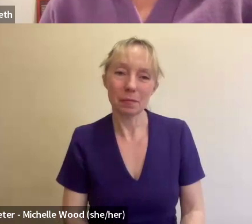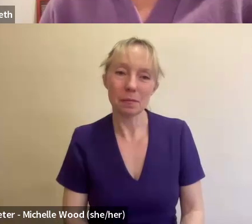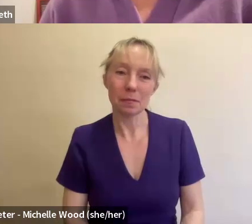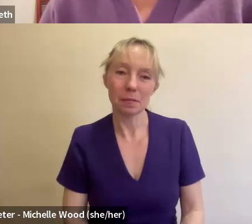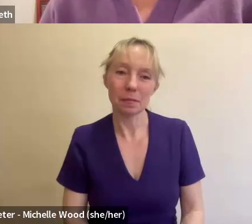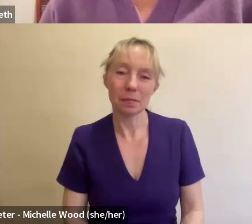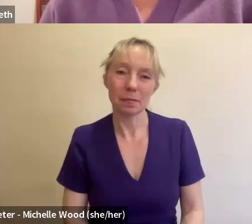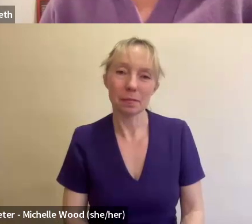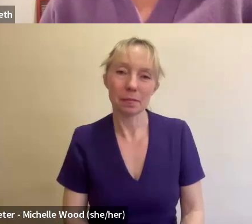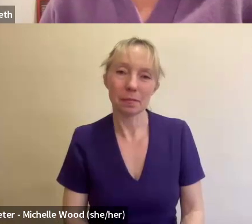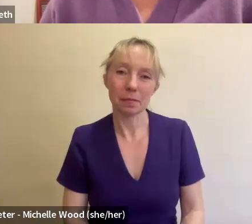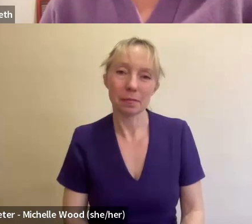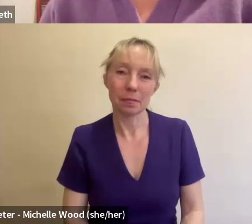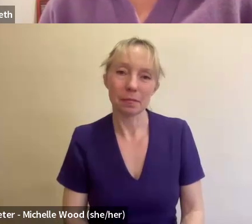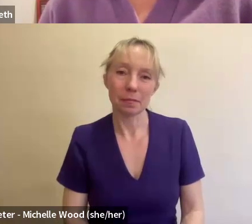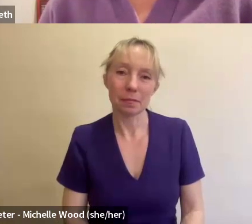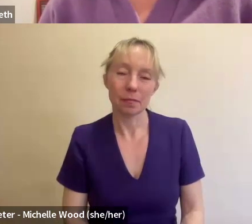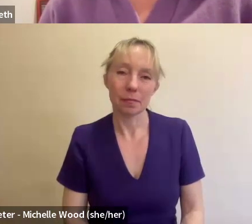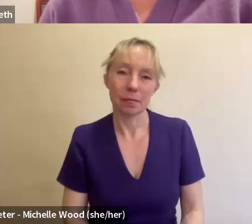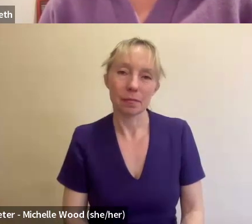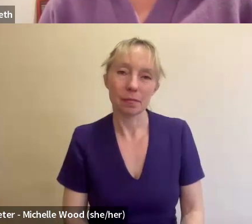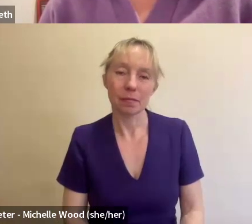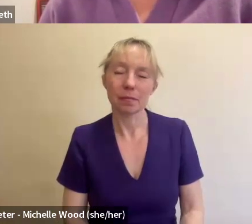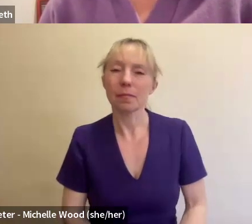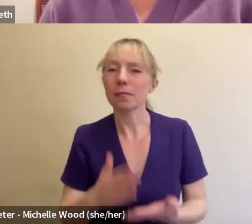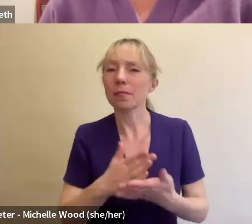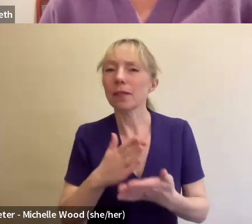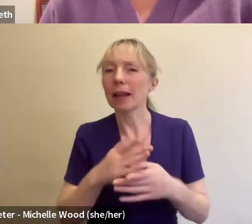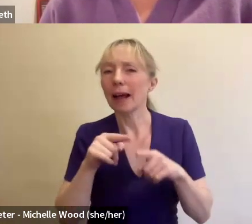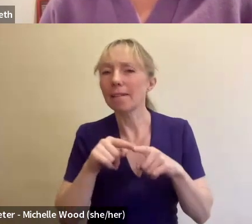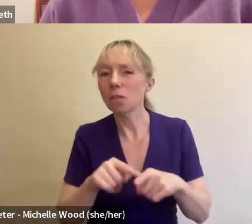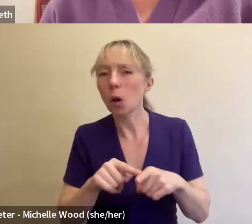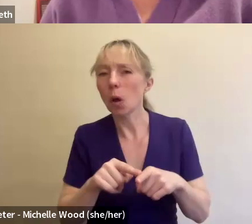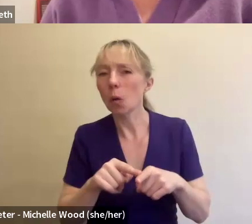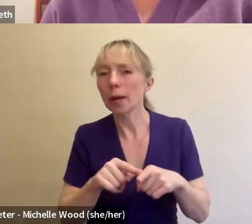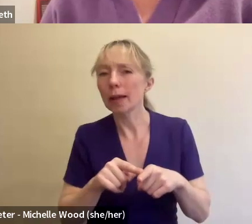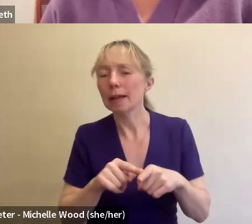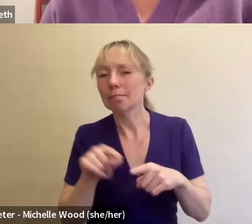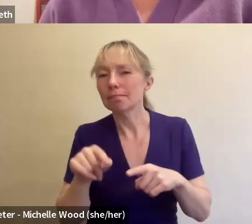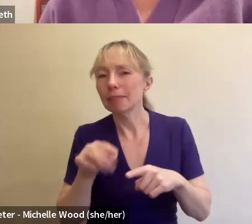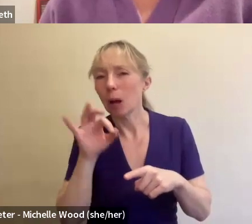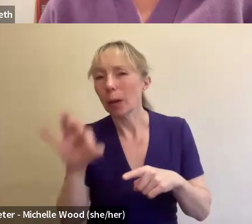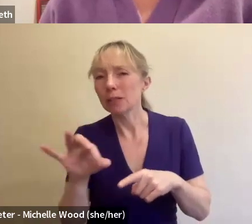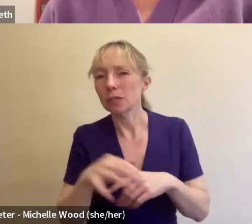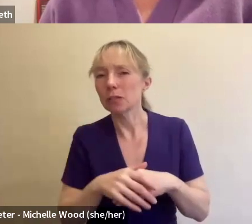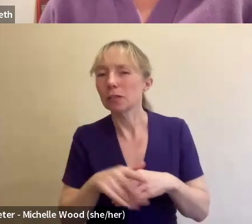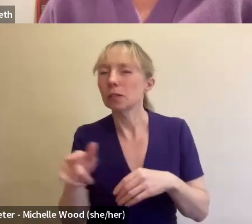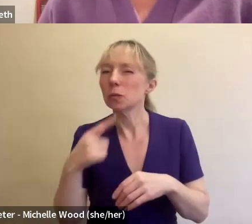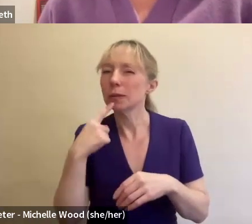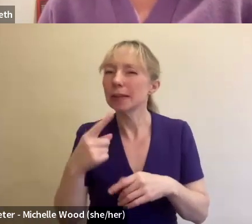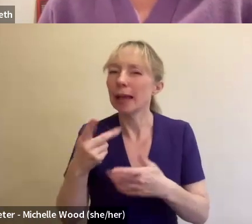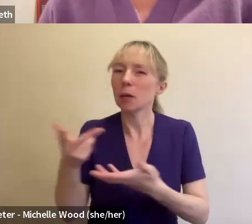Just as a sort of follow-up question, really, to you, Eric, saying that you collaborate.